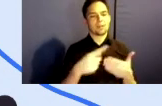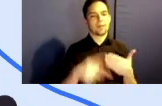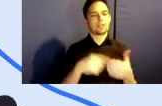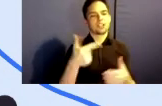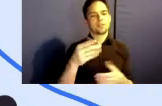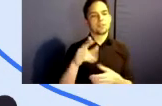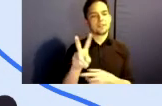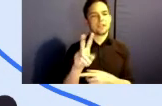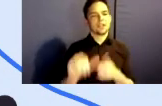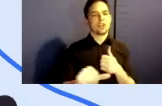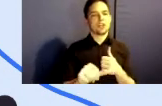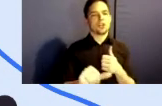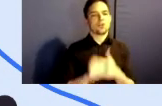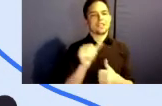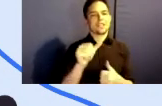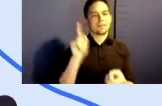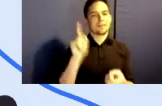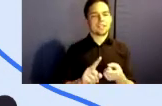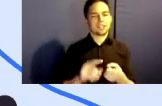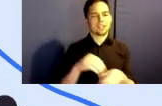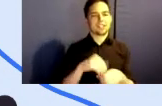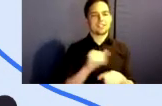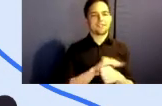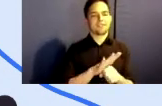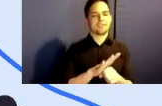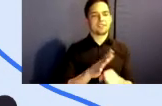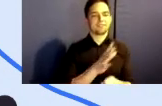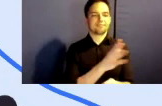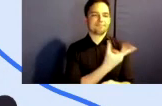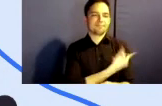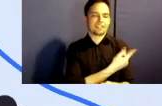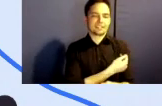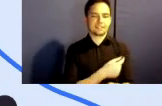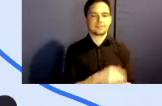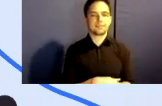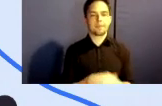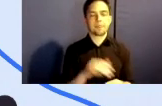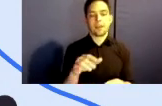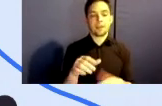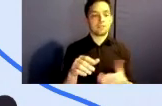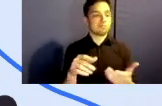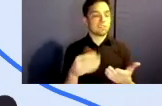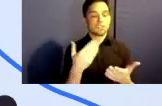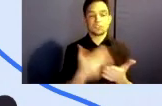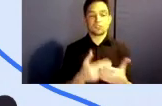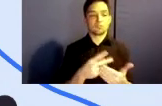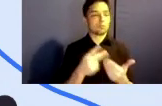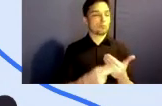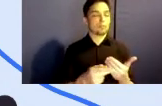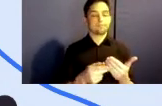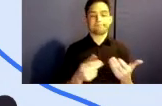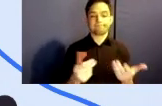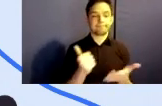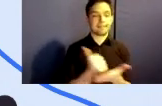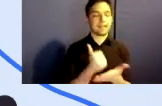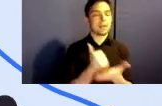our vaccinations. So gender-based violence is just simply a good programming. It helps health actors